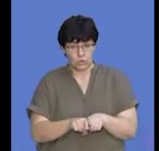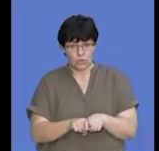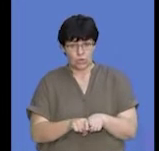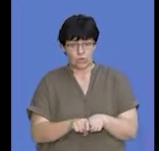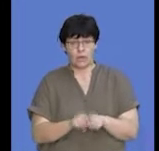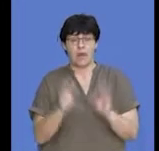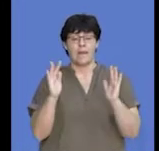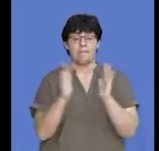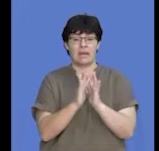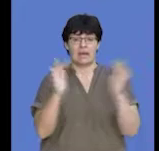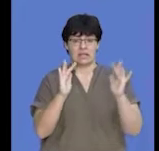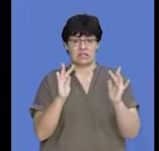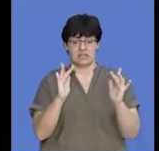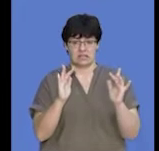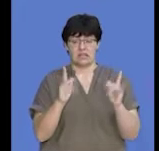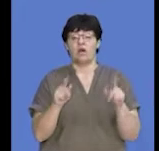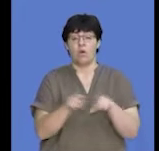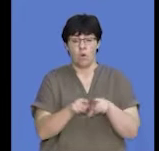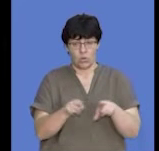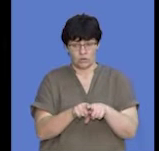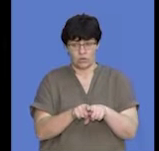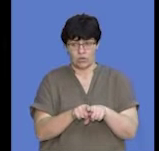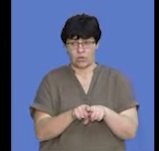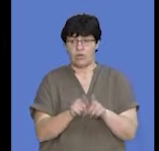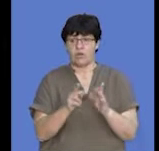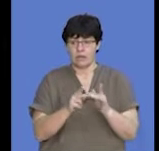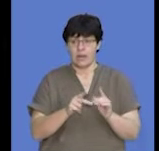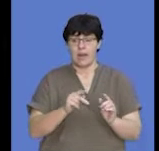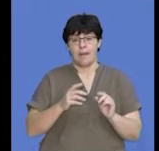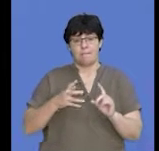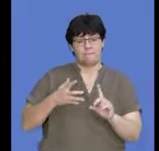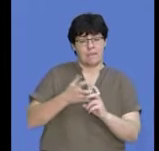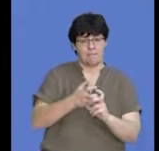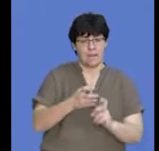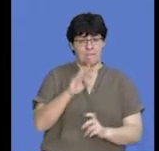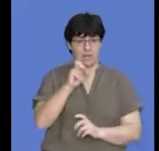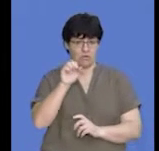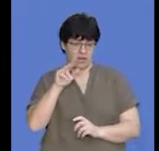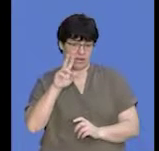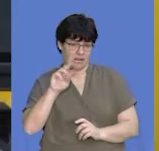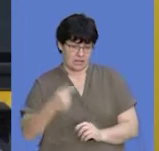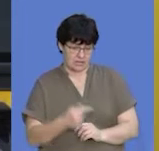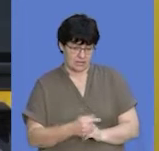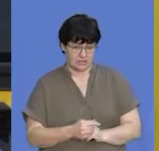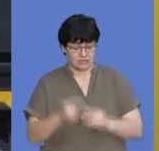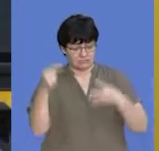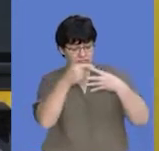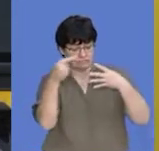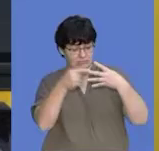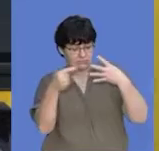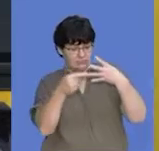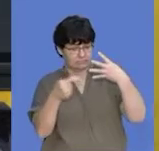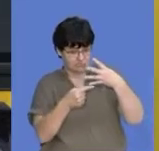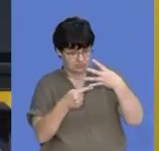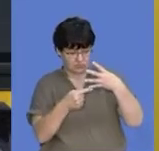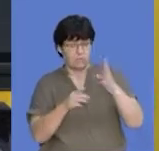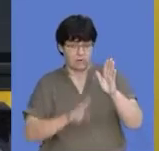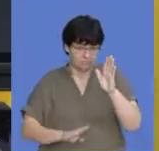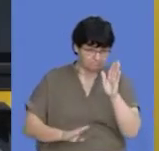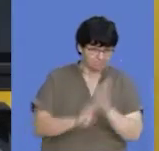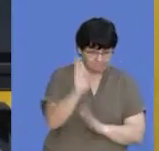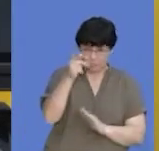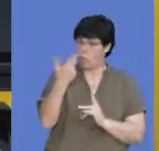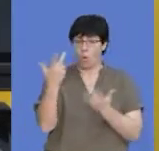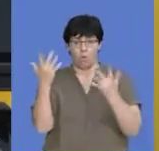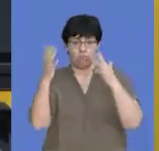calculating magnetic declination, as well as magnetic bearing. These are the calculations that make or break you in